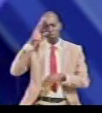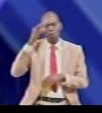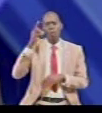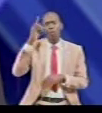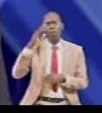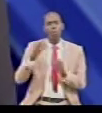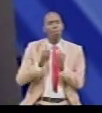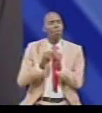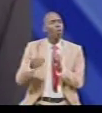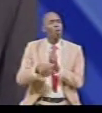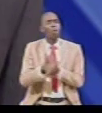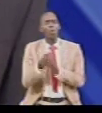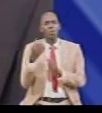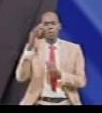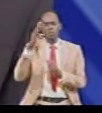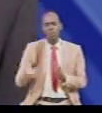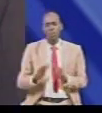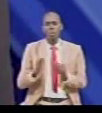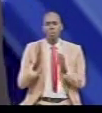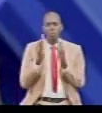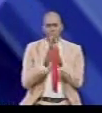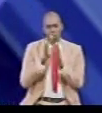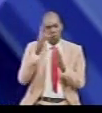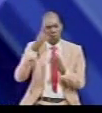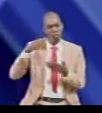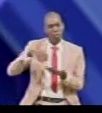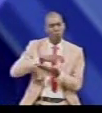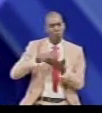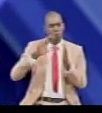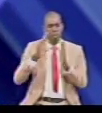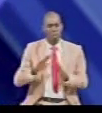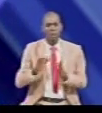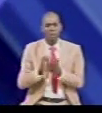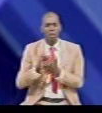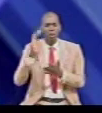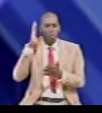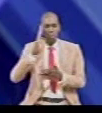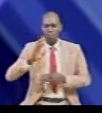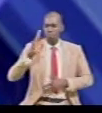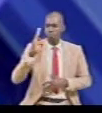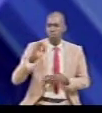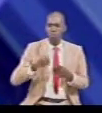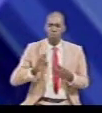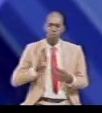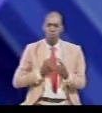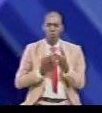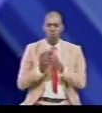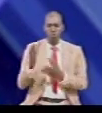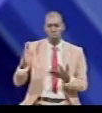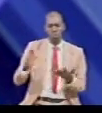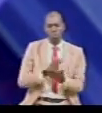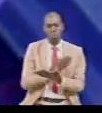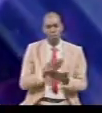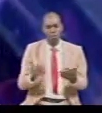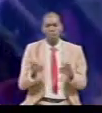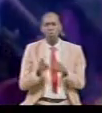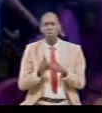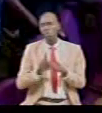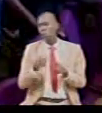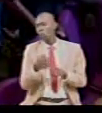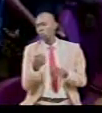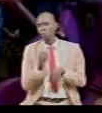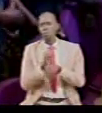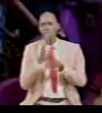Let's pray for the choir member who are going to minister, all ministers that are going to serve the Lord, the usher, the security,